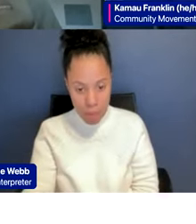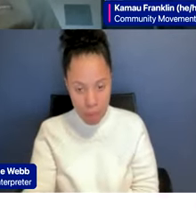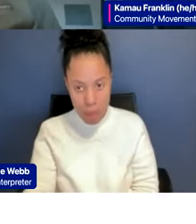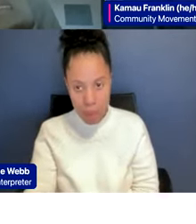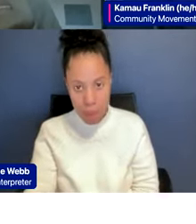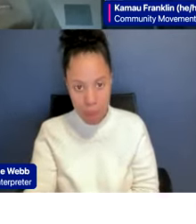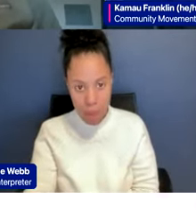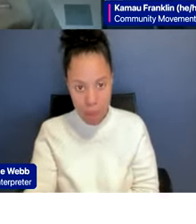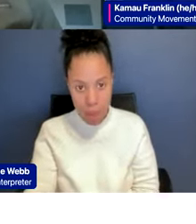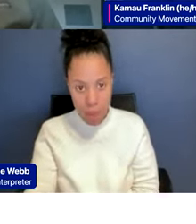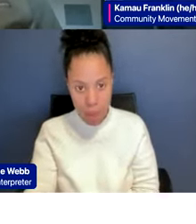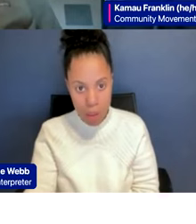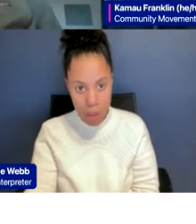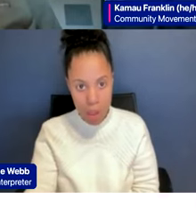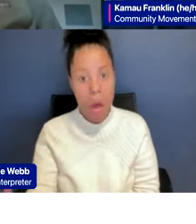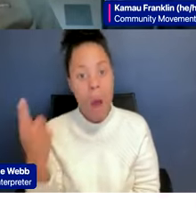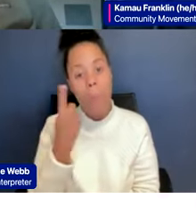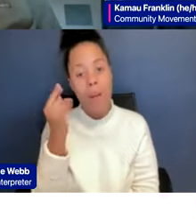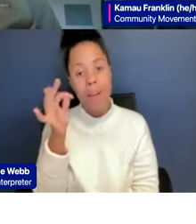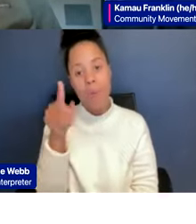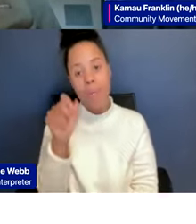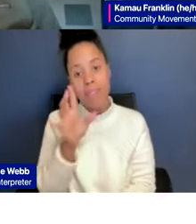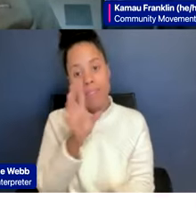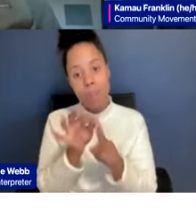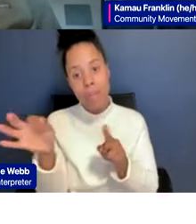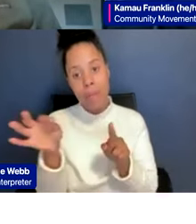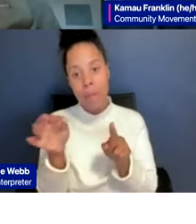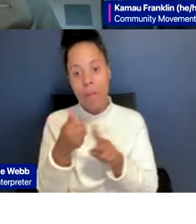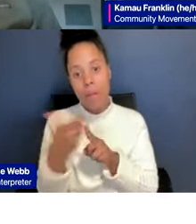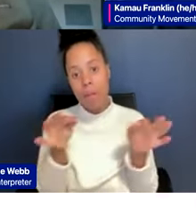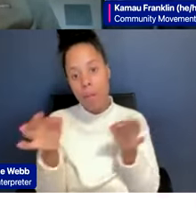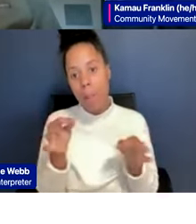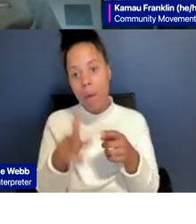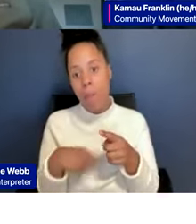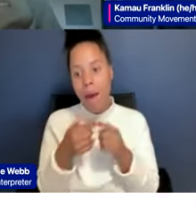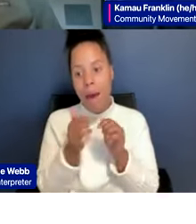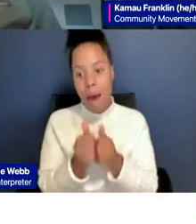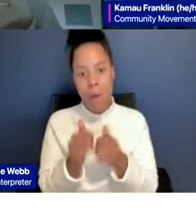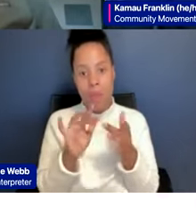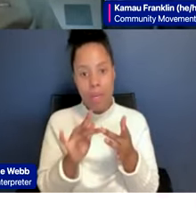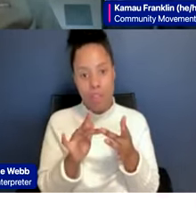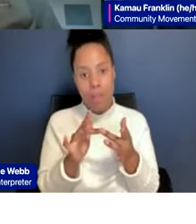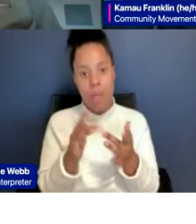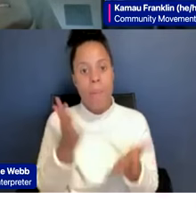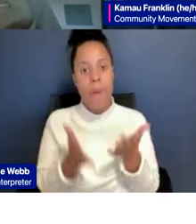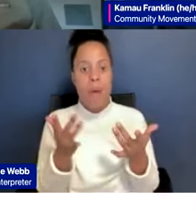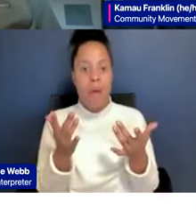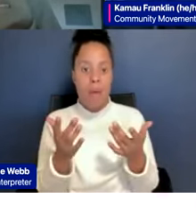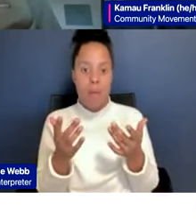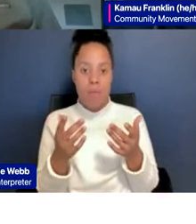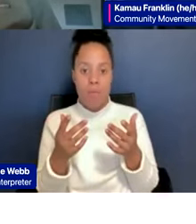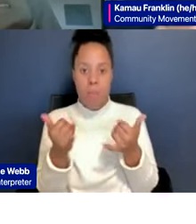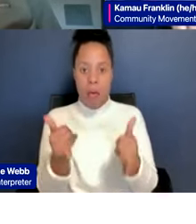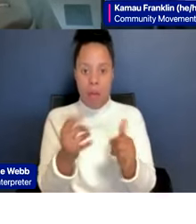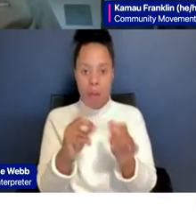I'm wondering if you can speak a bit about how the internet might have played a role in empowering connections between